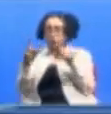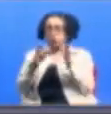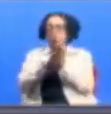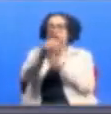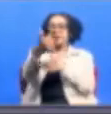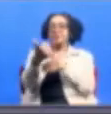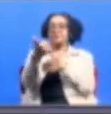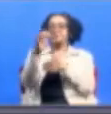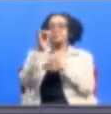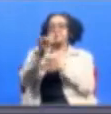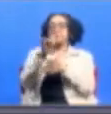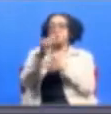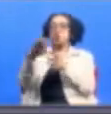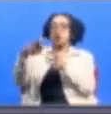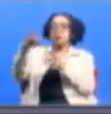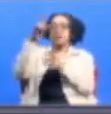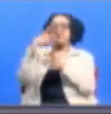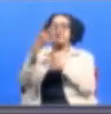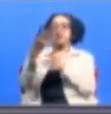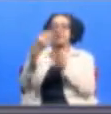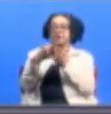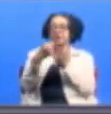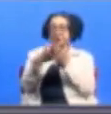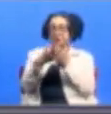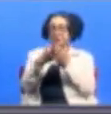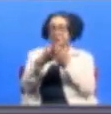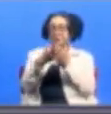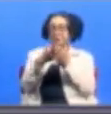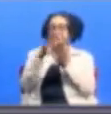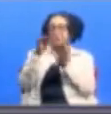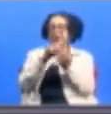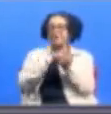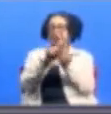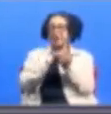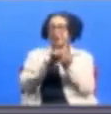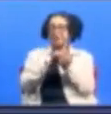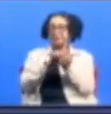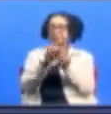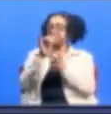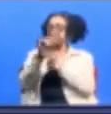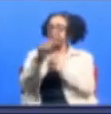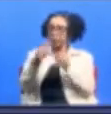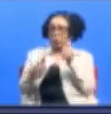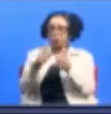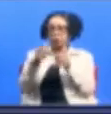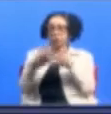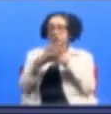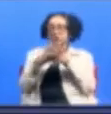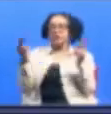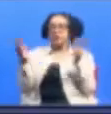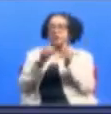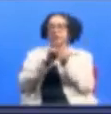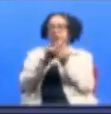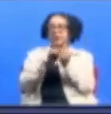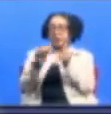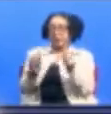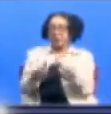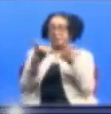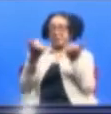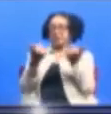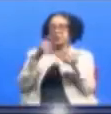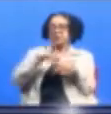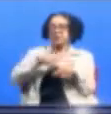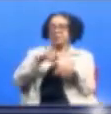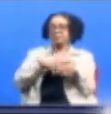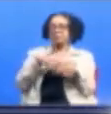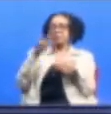is set to go up by 400 shillings starting Friday. The increment, which is set to take effect on Friday, comes just a month after the